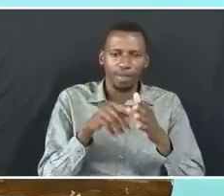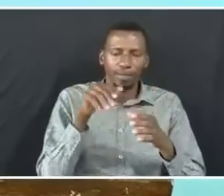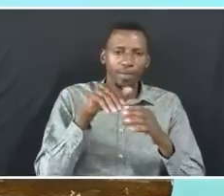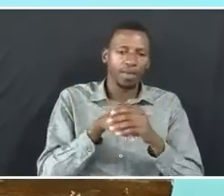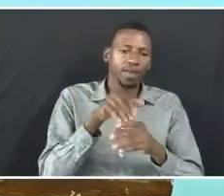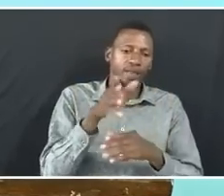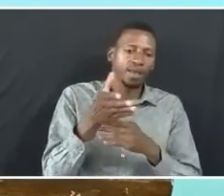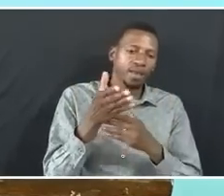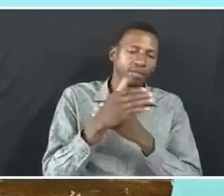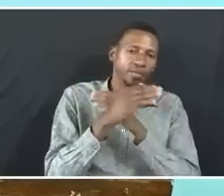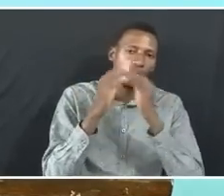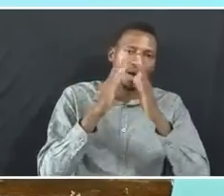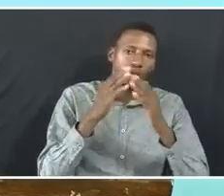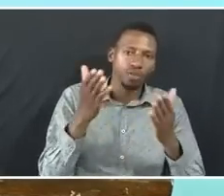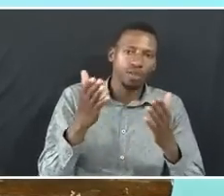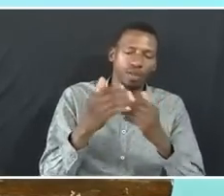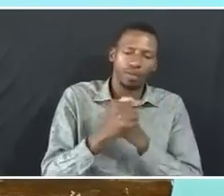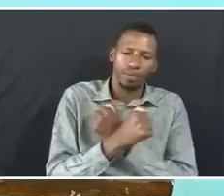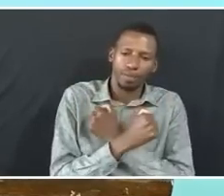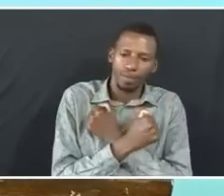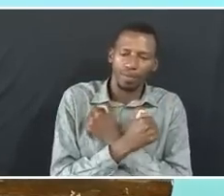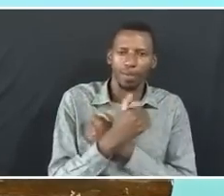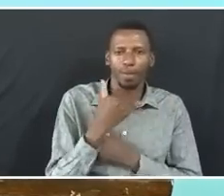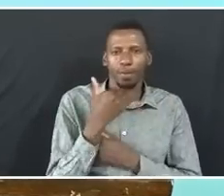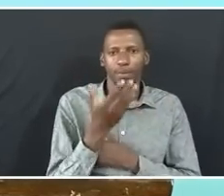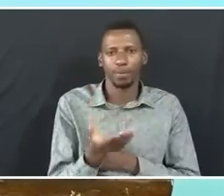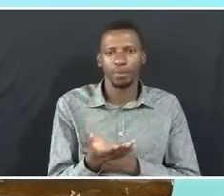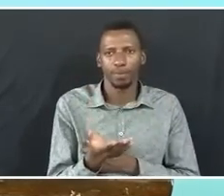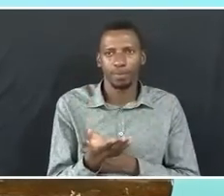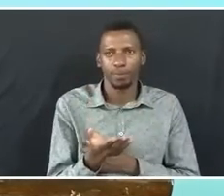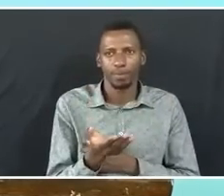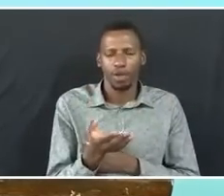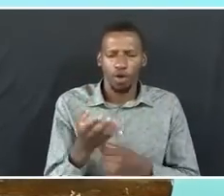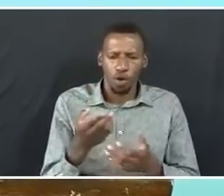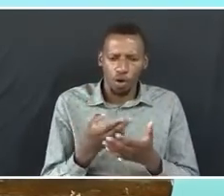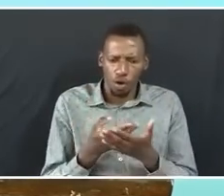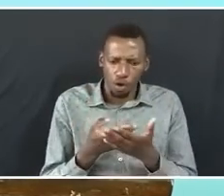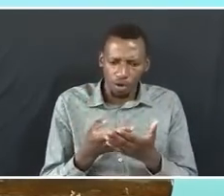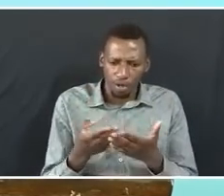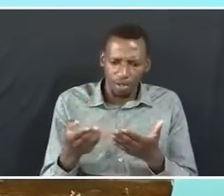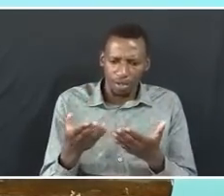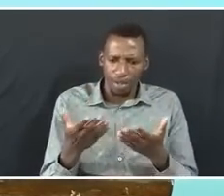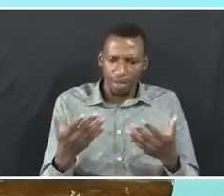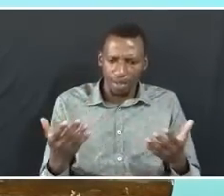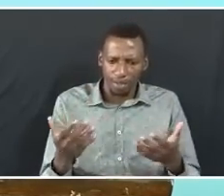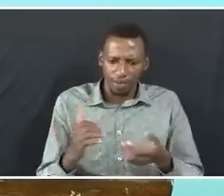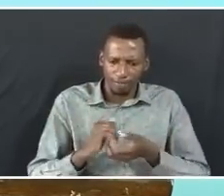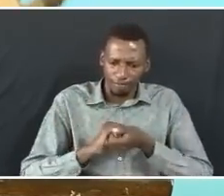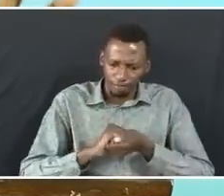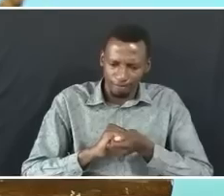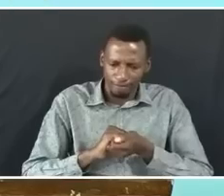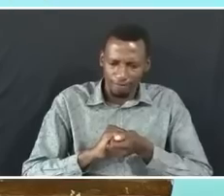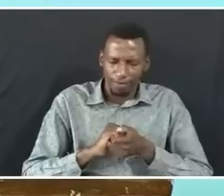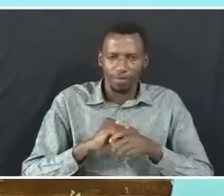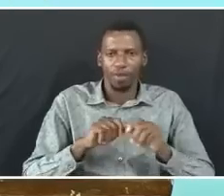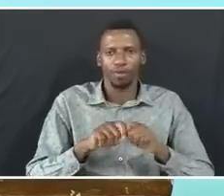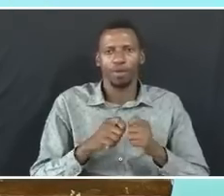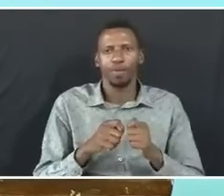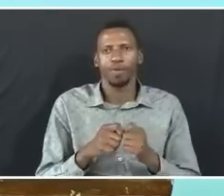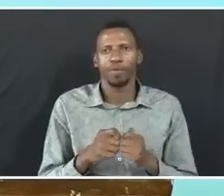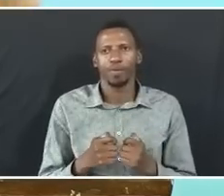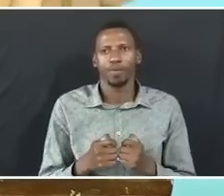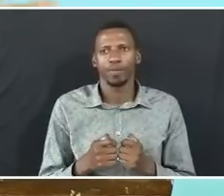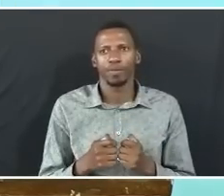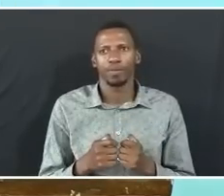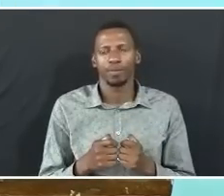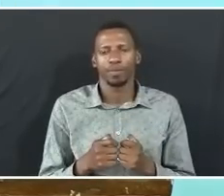and its influence weakens the most sacred ties. The jealous of several mothers had